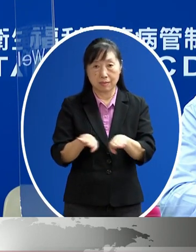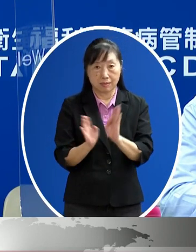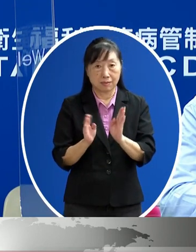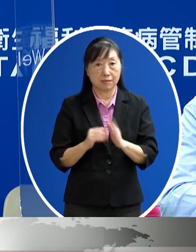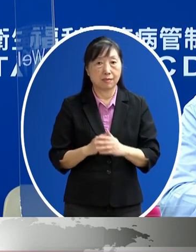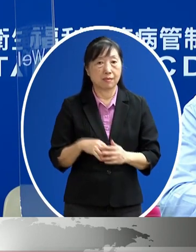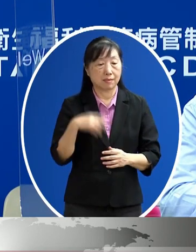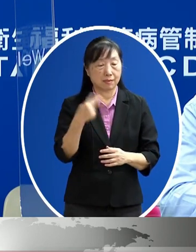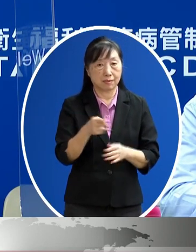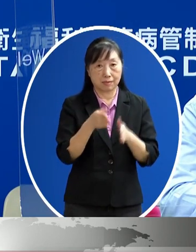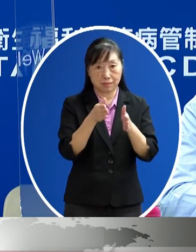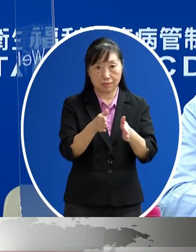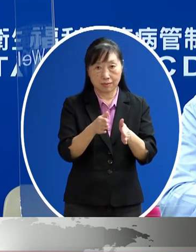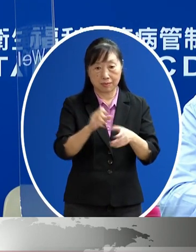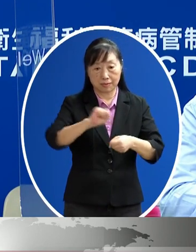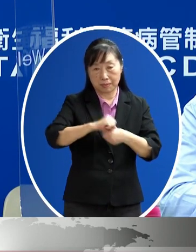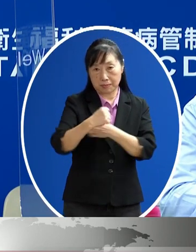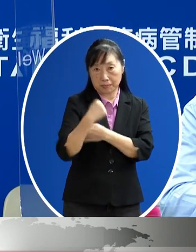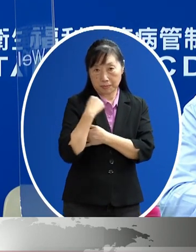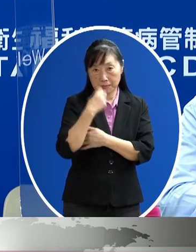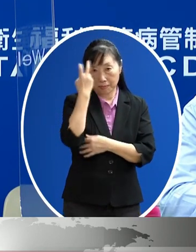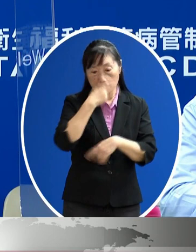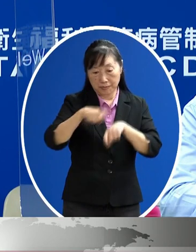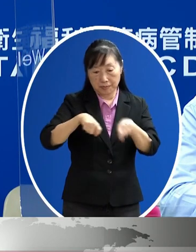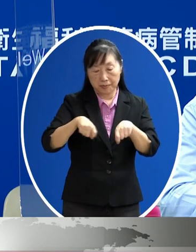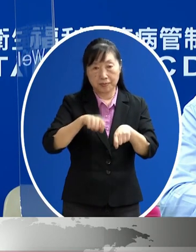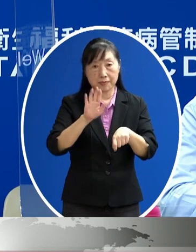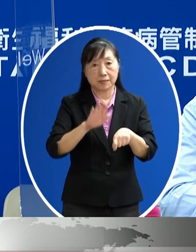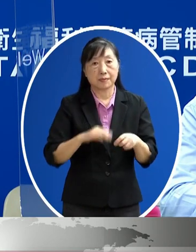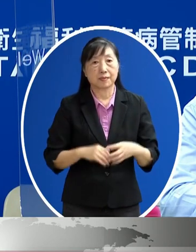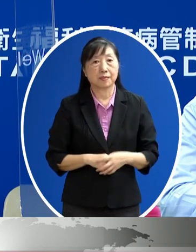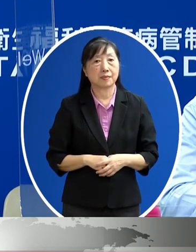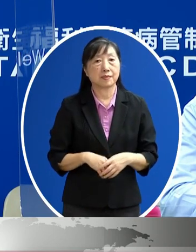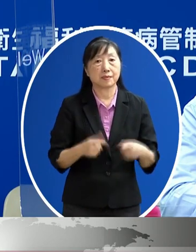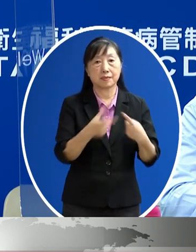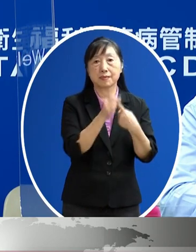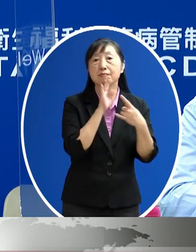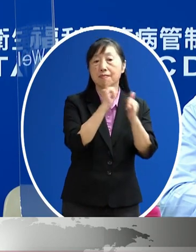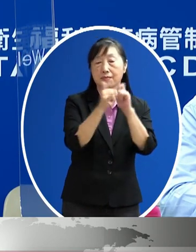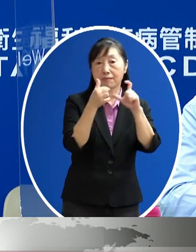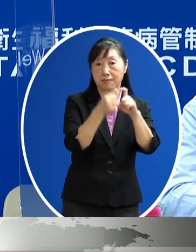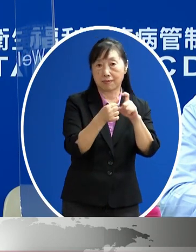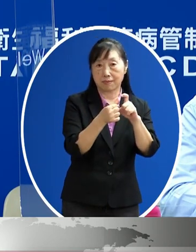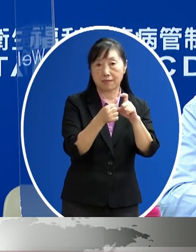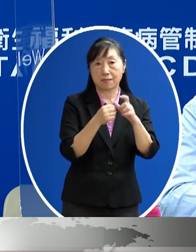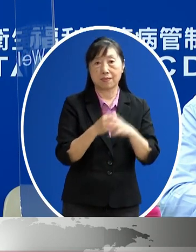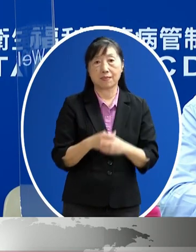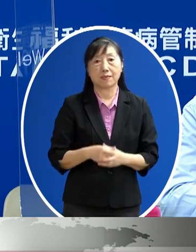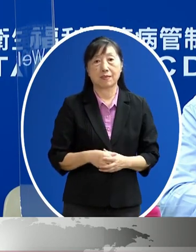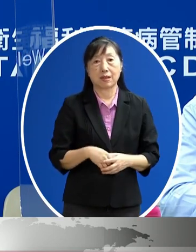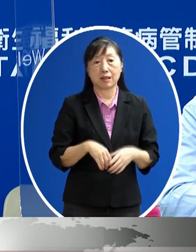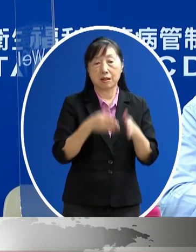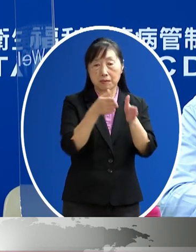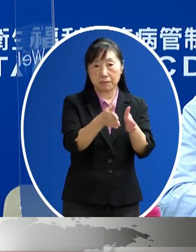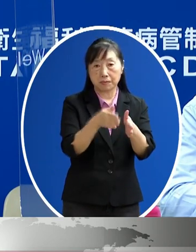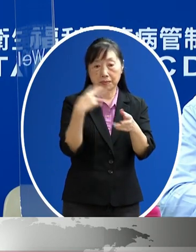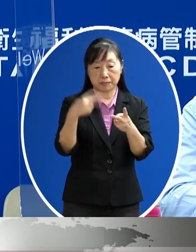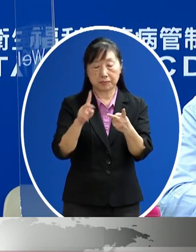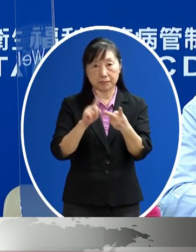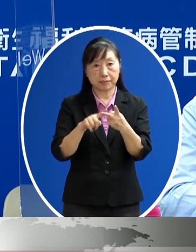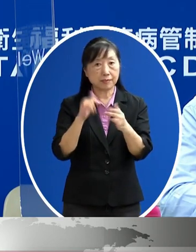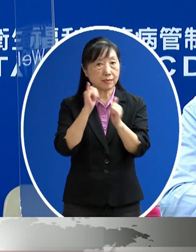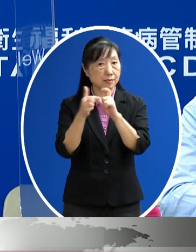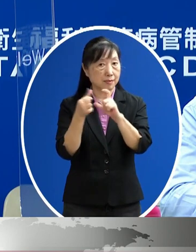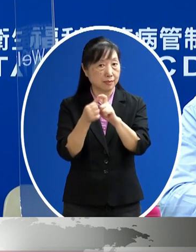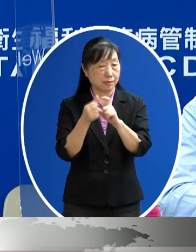do is enhance screening in the community. Another is doubling the number of wastewater testing stations. Certain high-risk workers